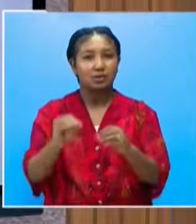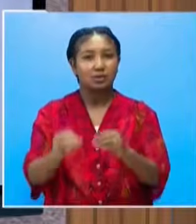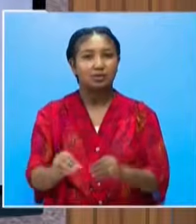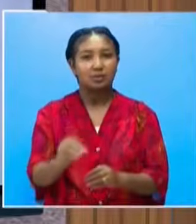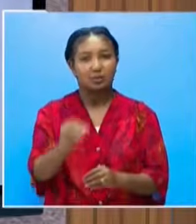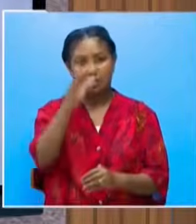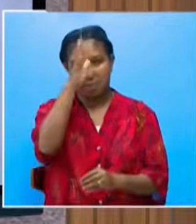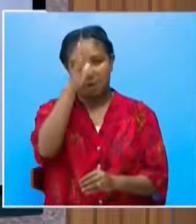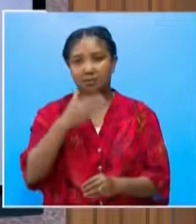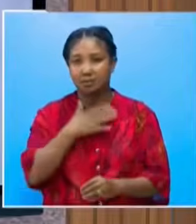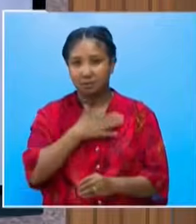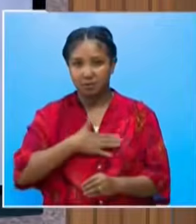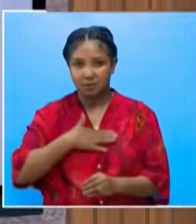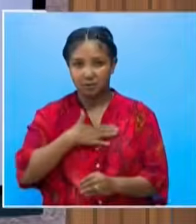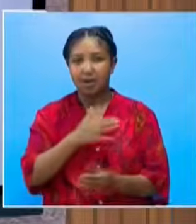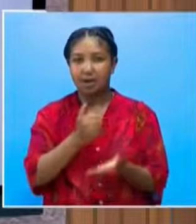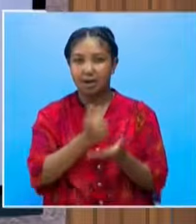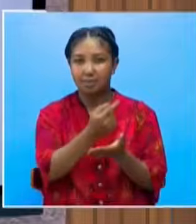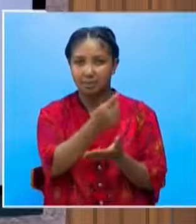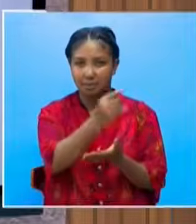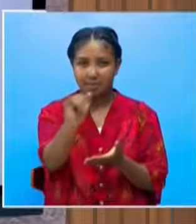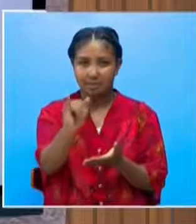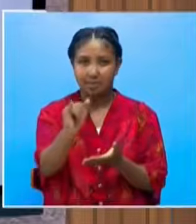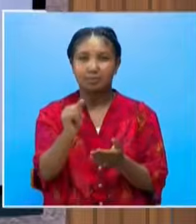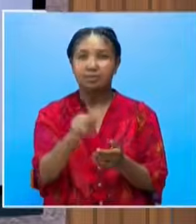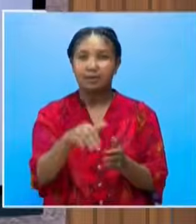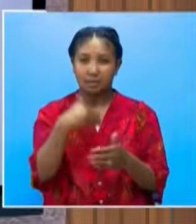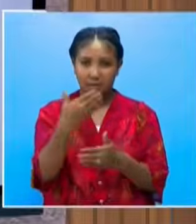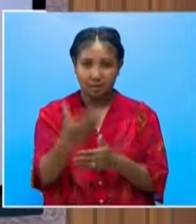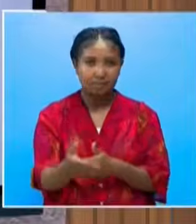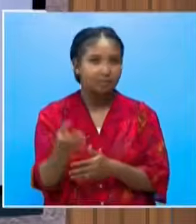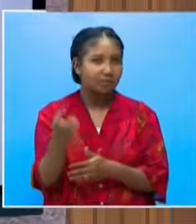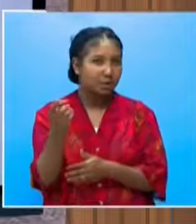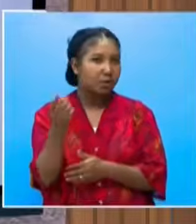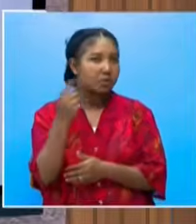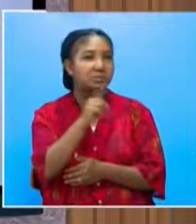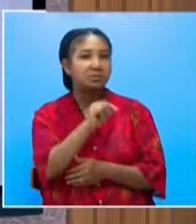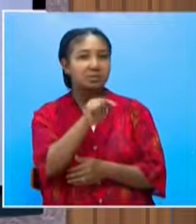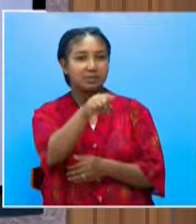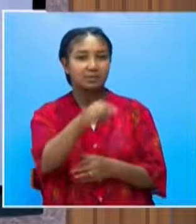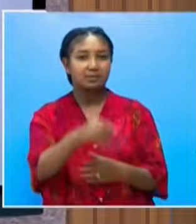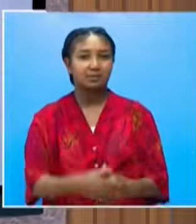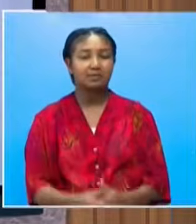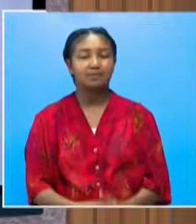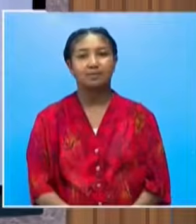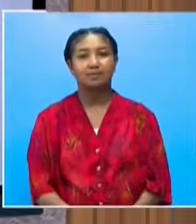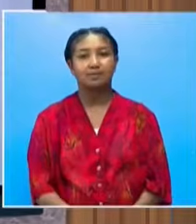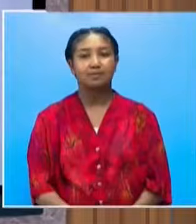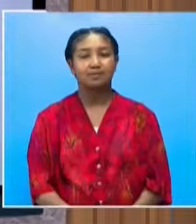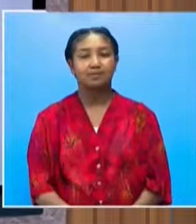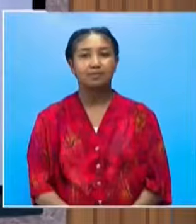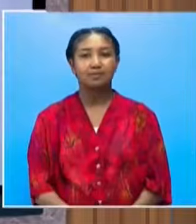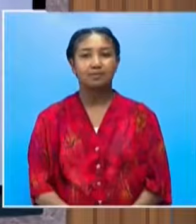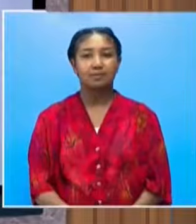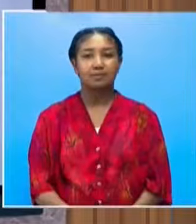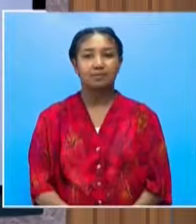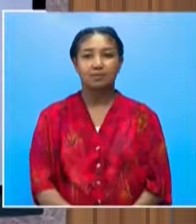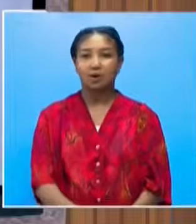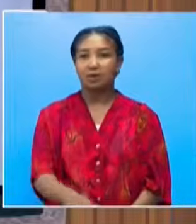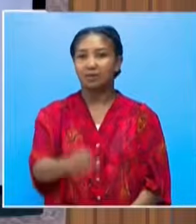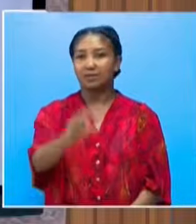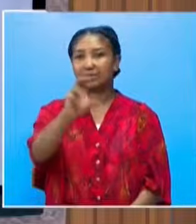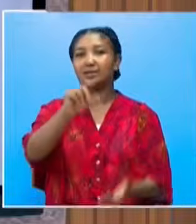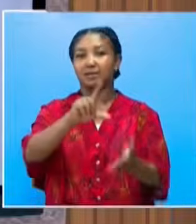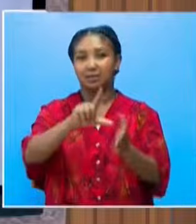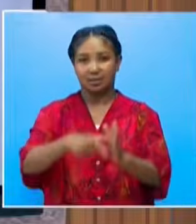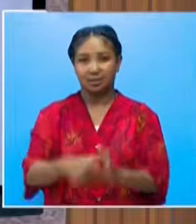parents, please help them. Then listen what they're saying. You have only